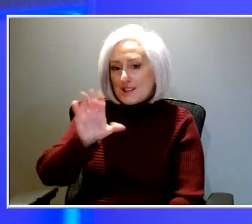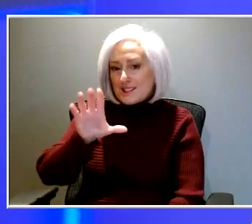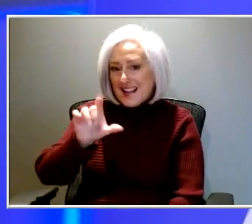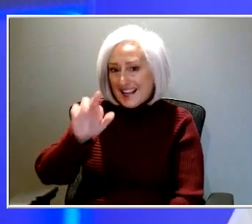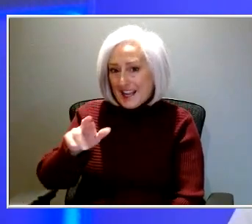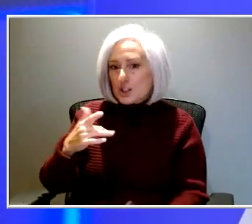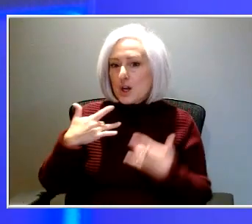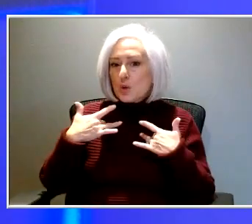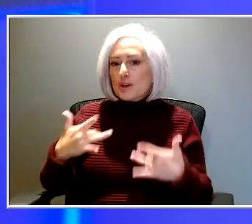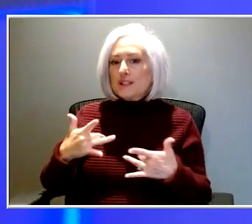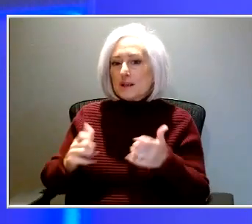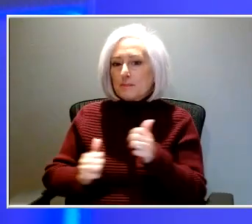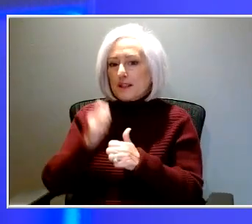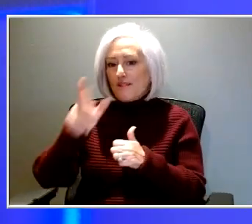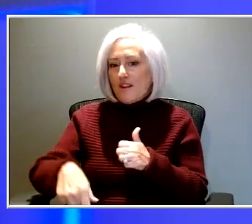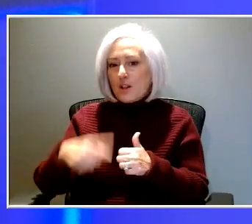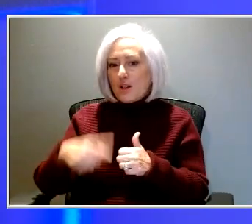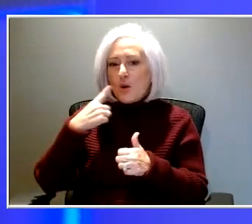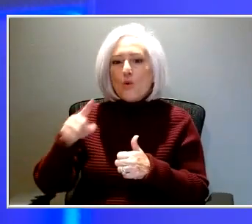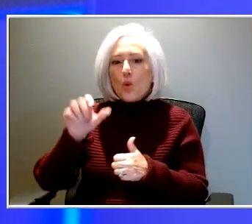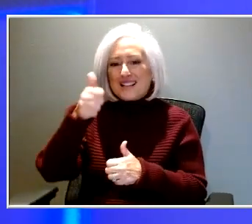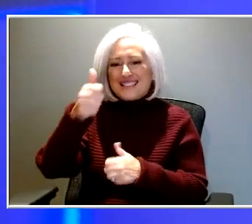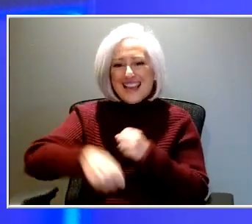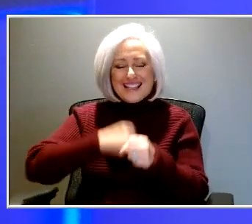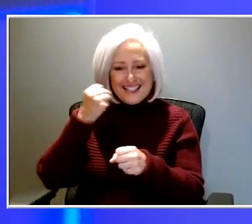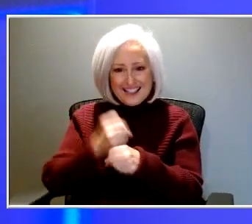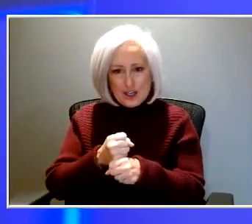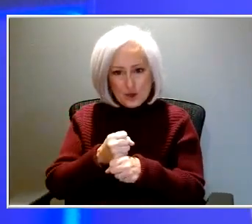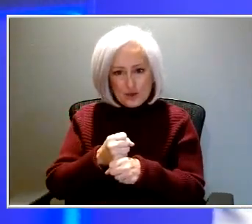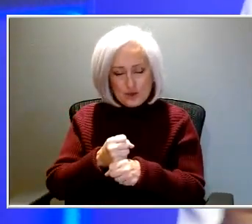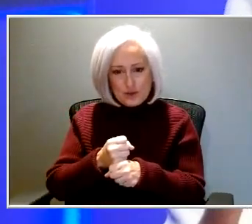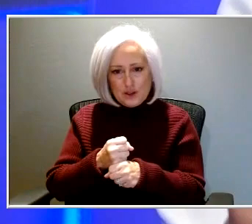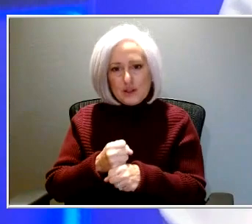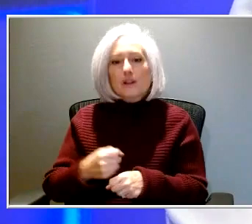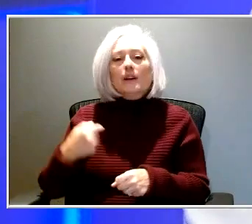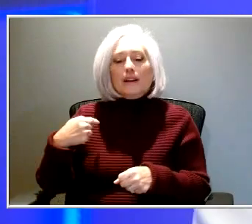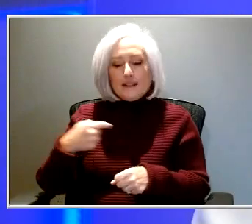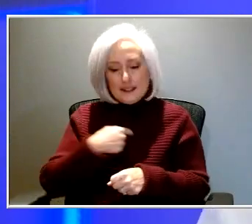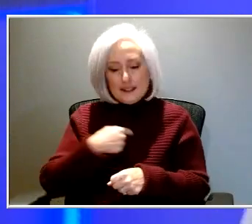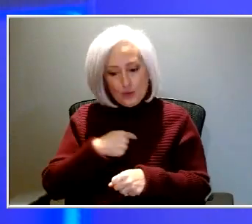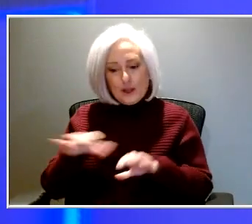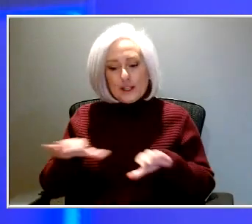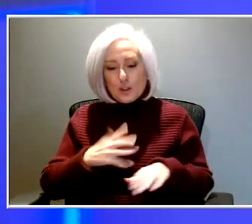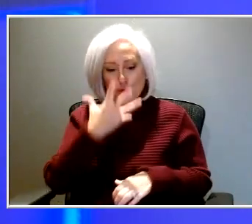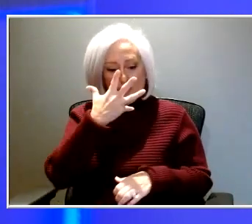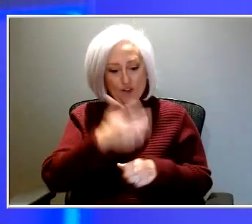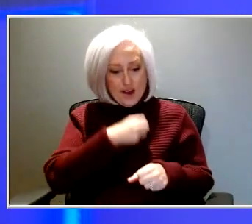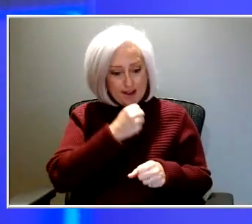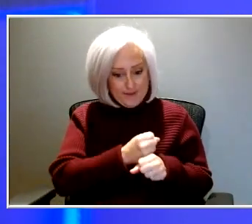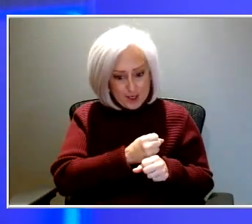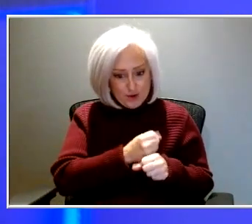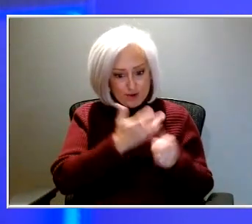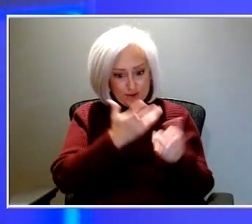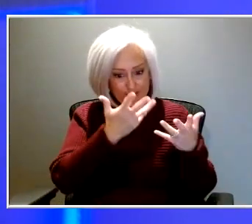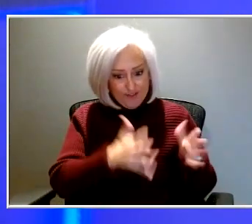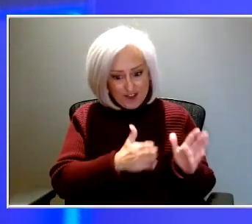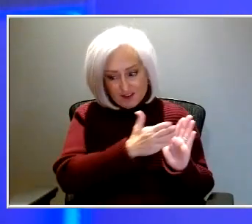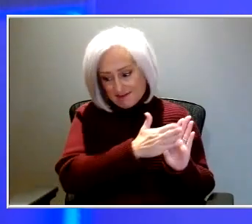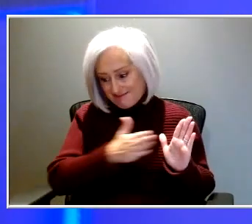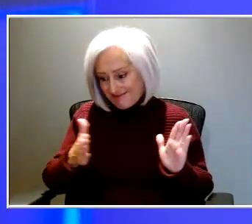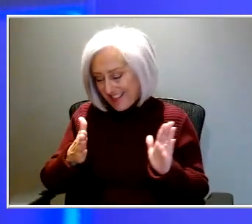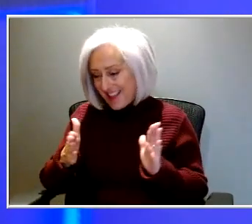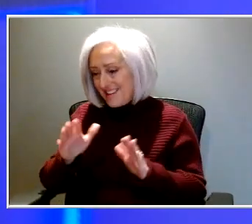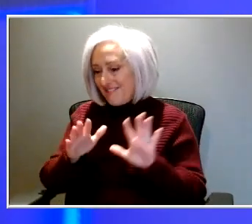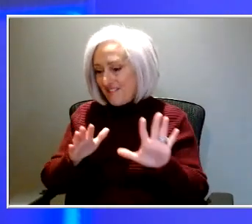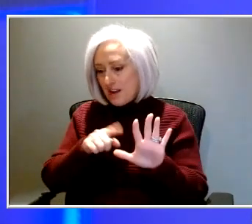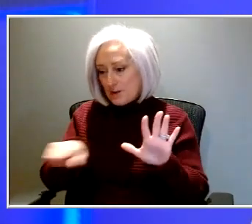for 10 years. And really, I think if we make it through the first 5 years and then through 10 years, and if we do well, then we really feel